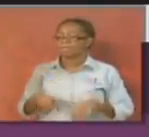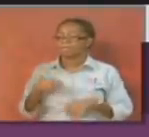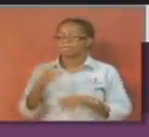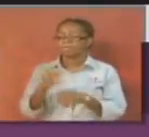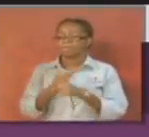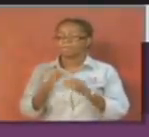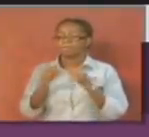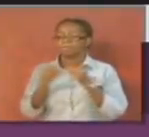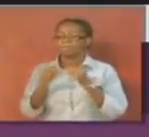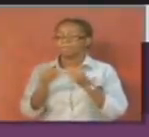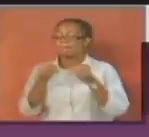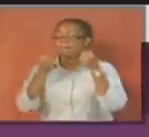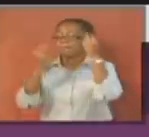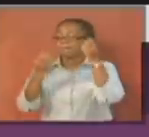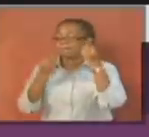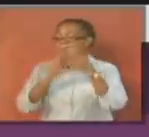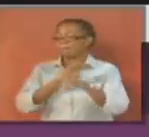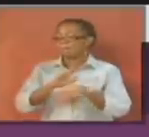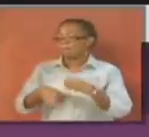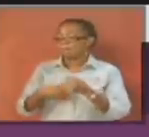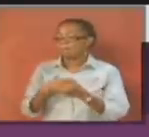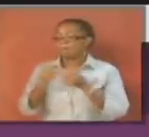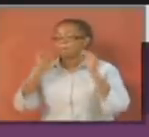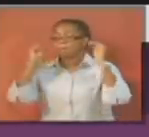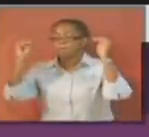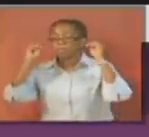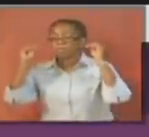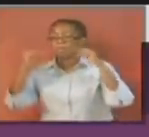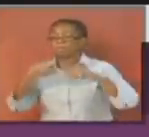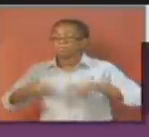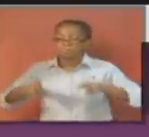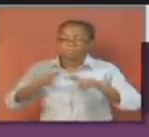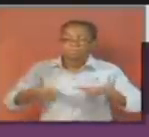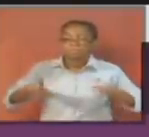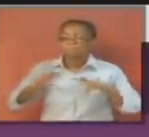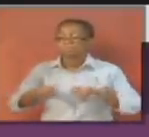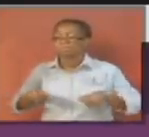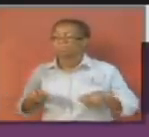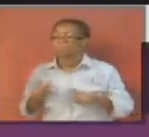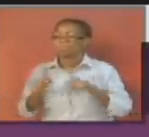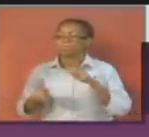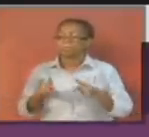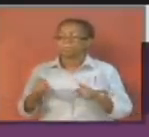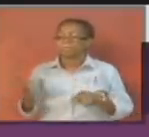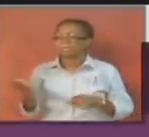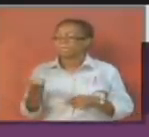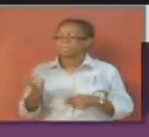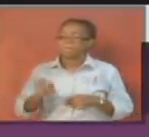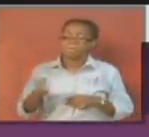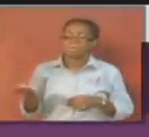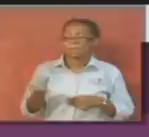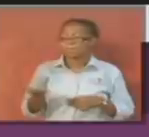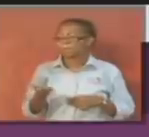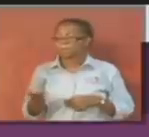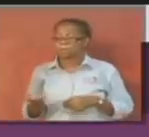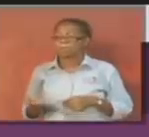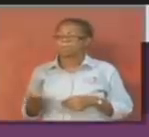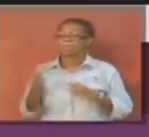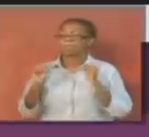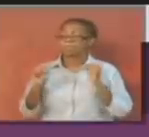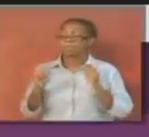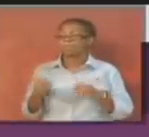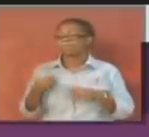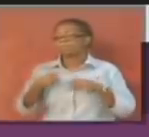ministry's investigation into that? Also, for some weeks now, we've seen that parts of the commercial sector